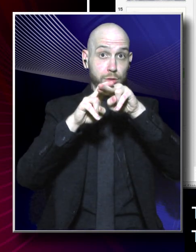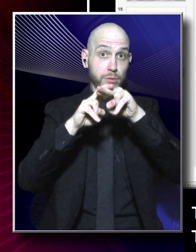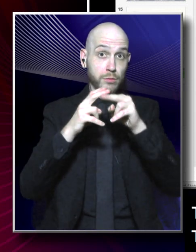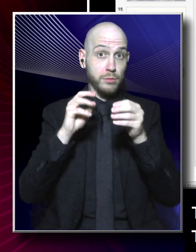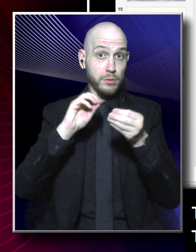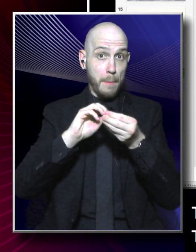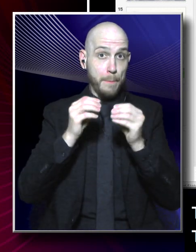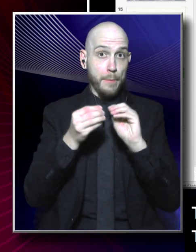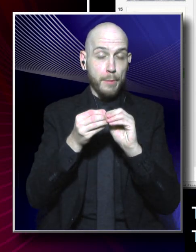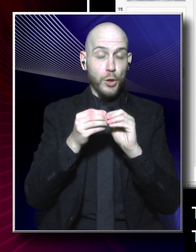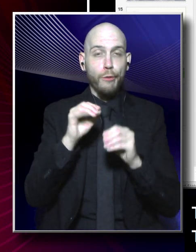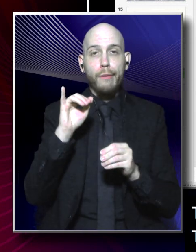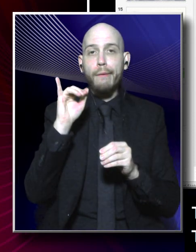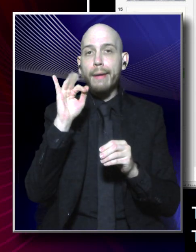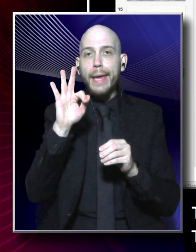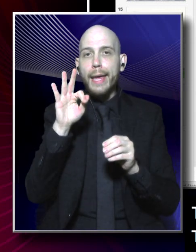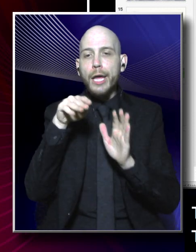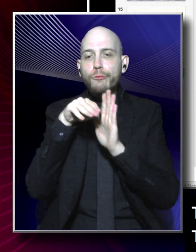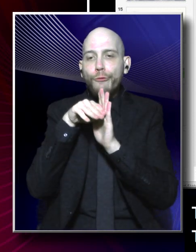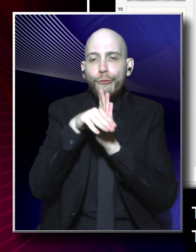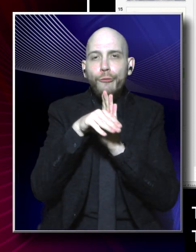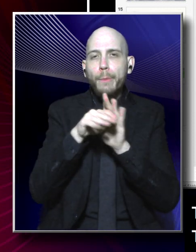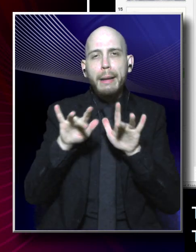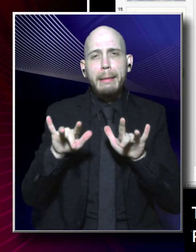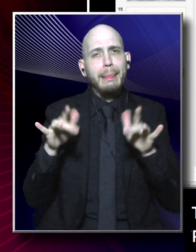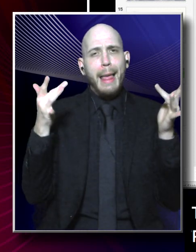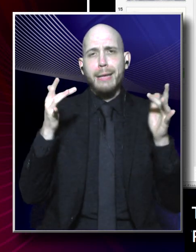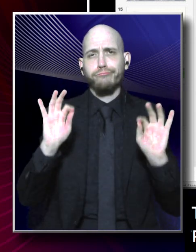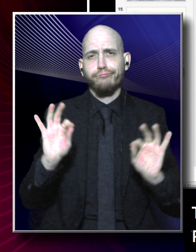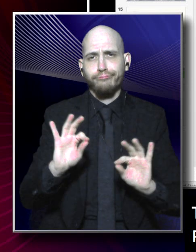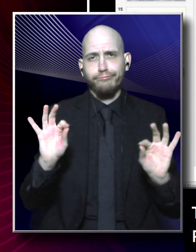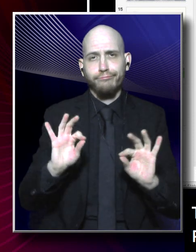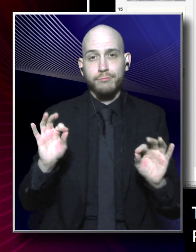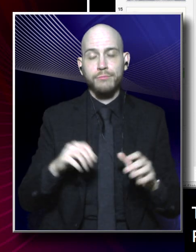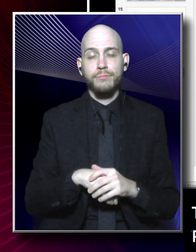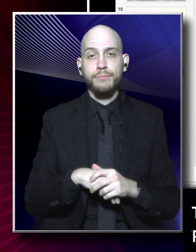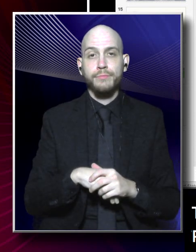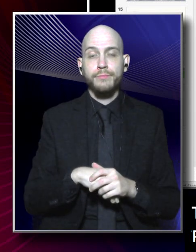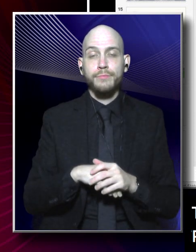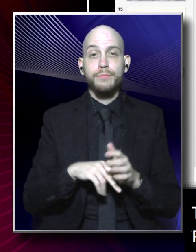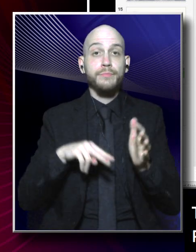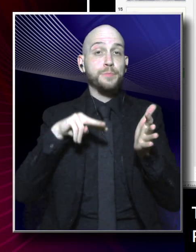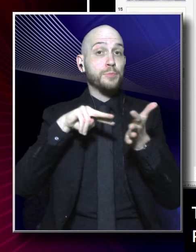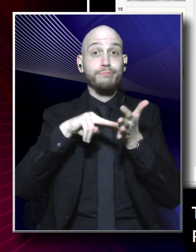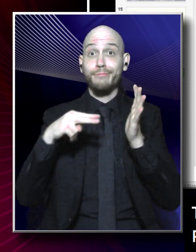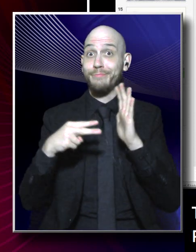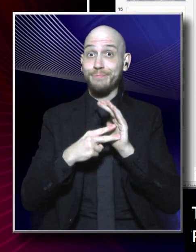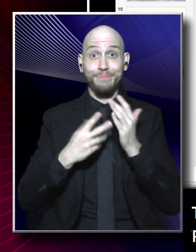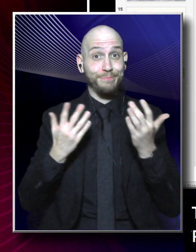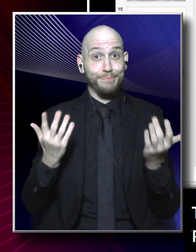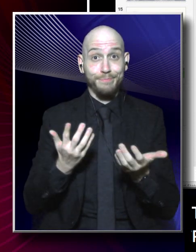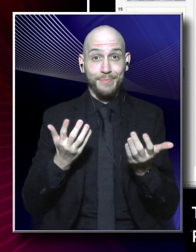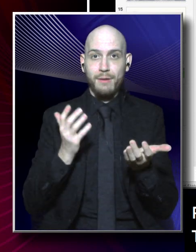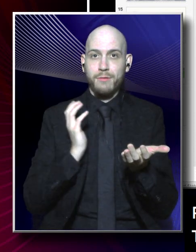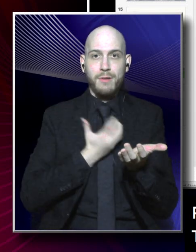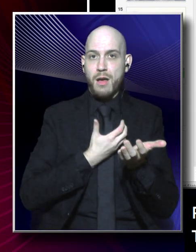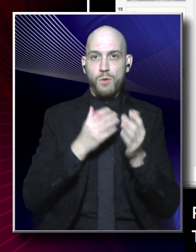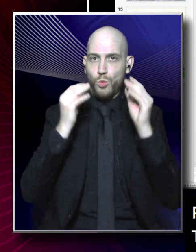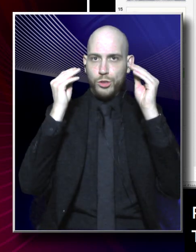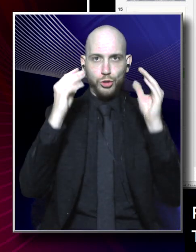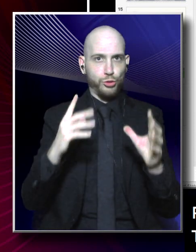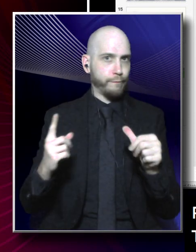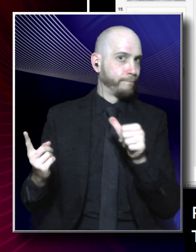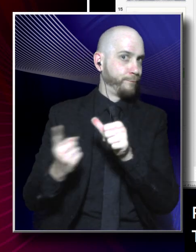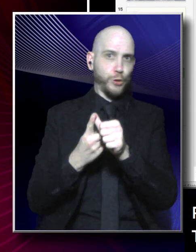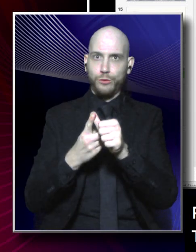was a minor change within the RIT scores, which what that tells me is that our teachers right out of the gate this year are moving forward with good